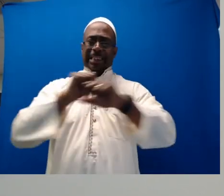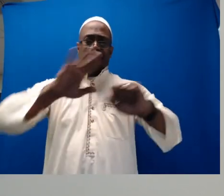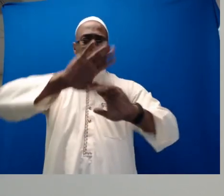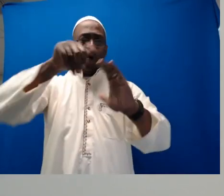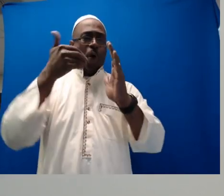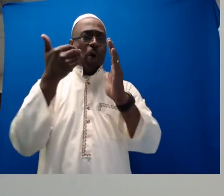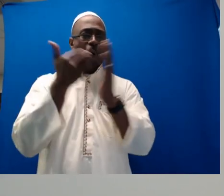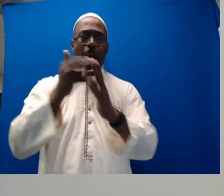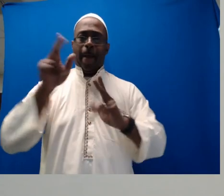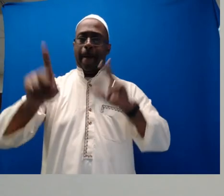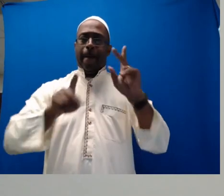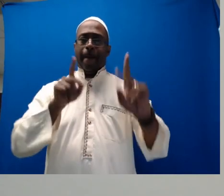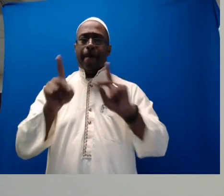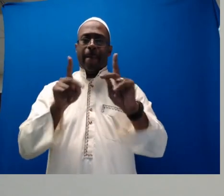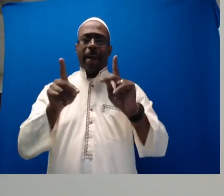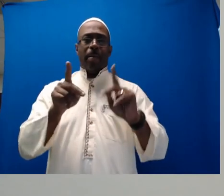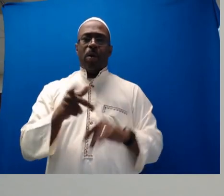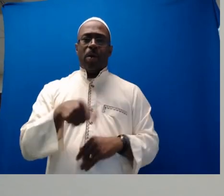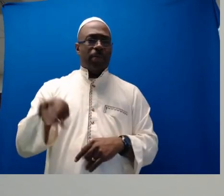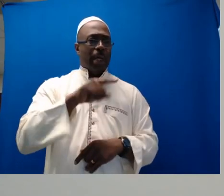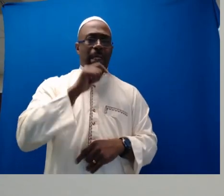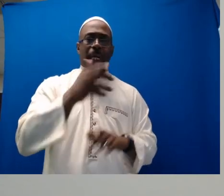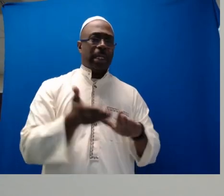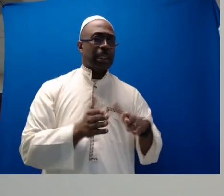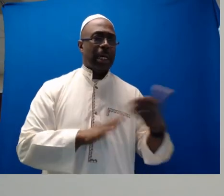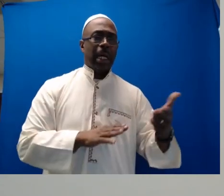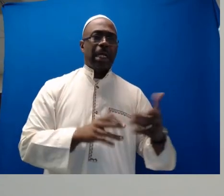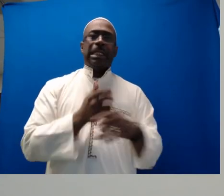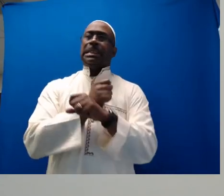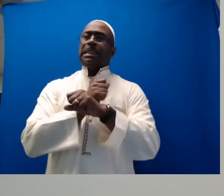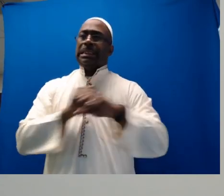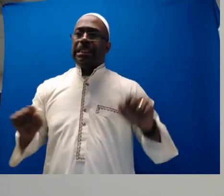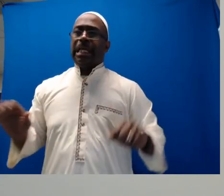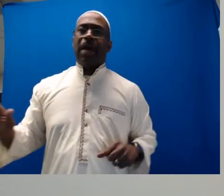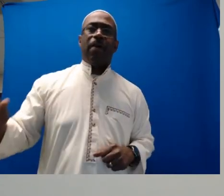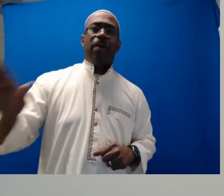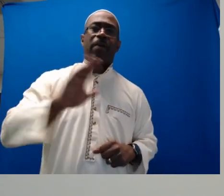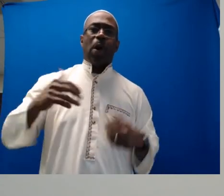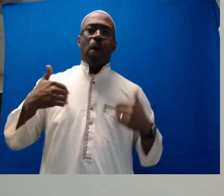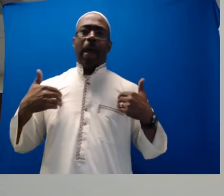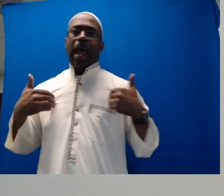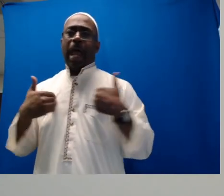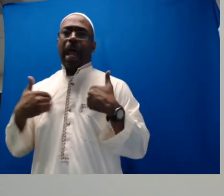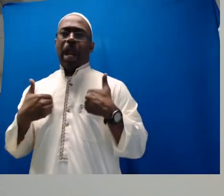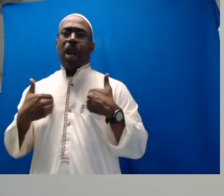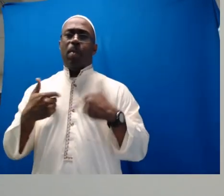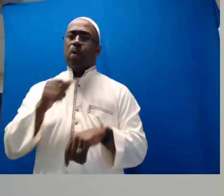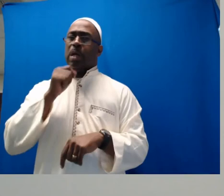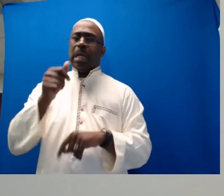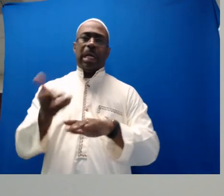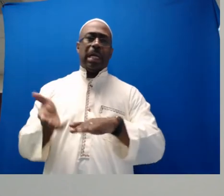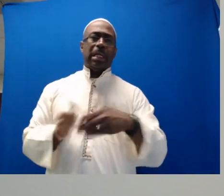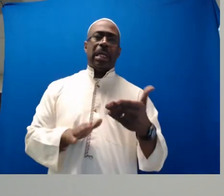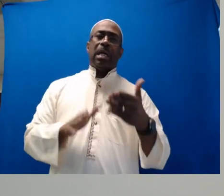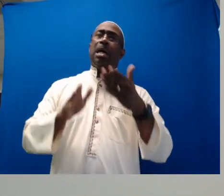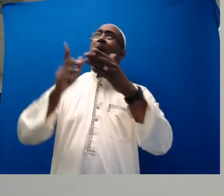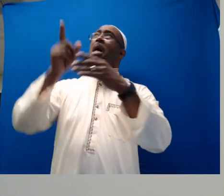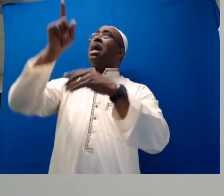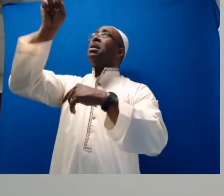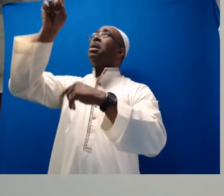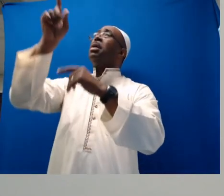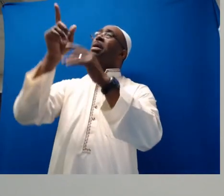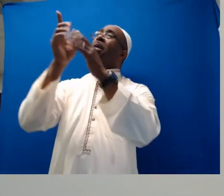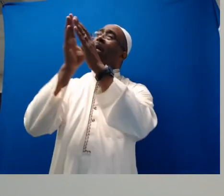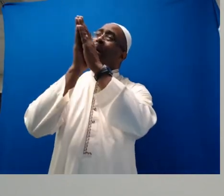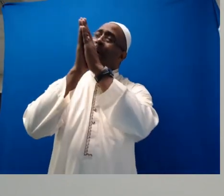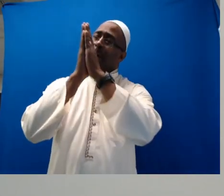death. Save their crops and their livestock from death and destruction. Ya Allah, answer these prayers